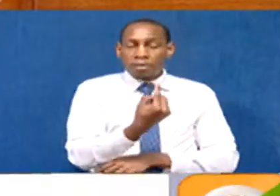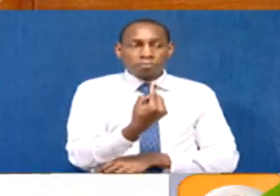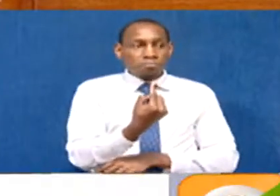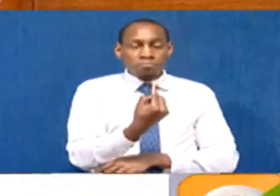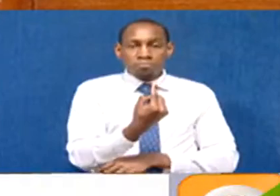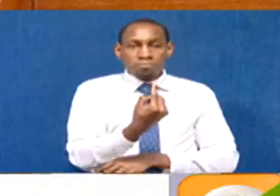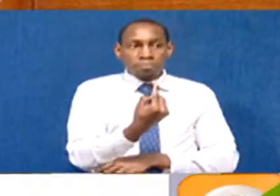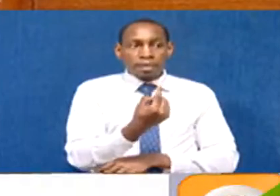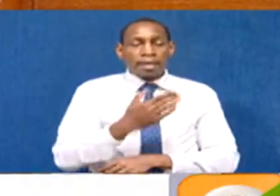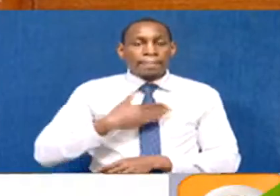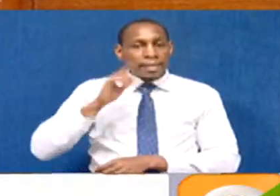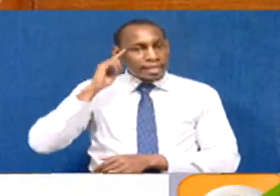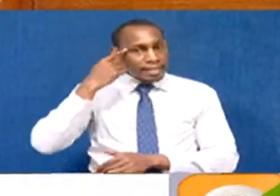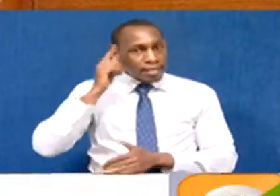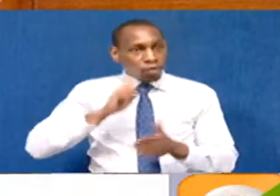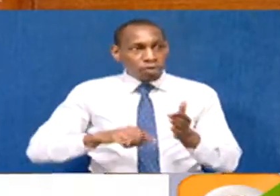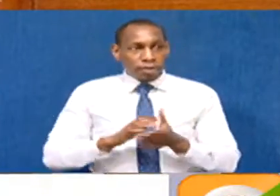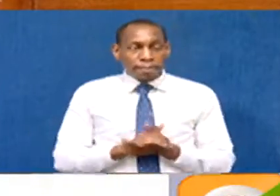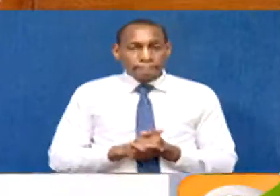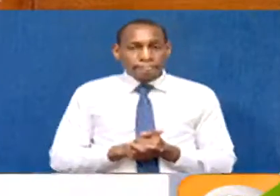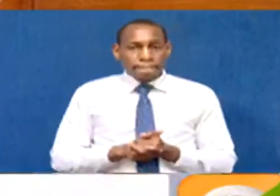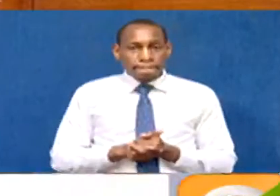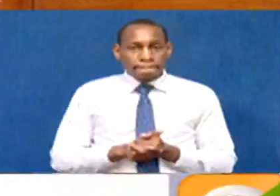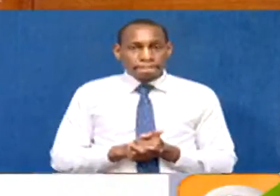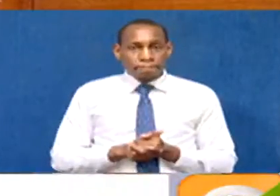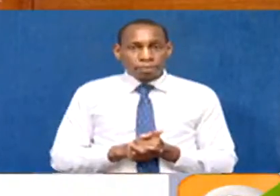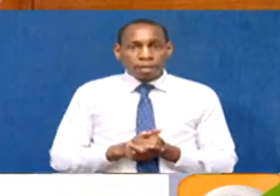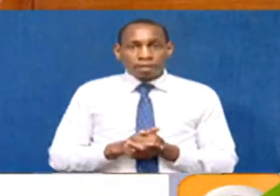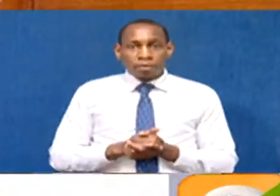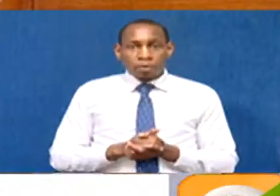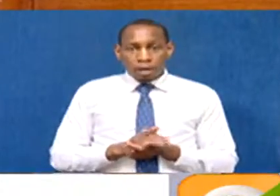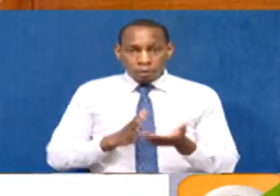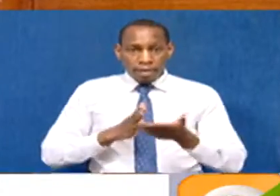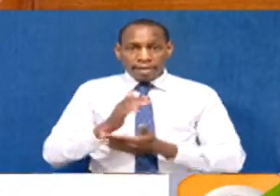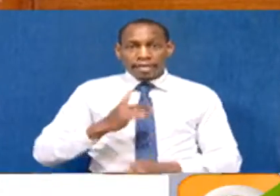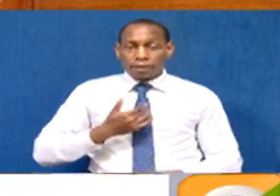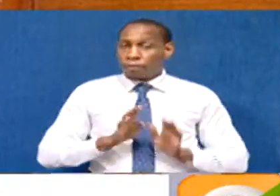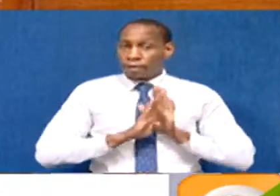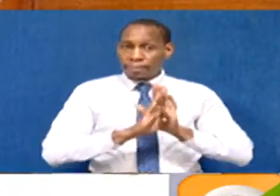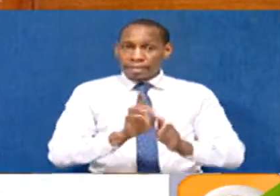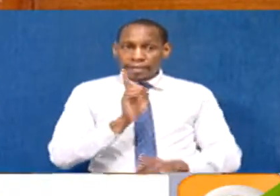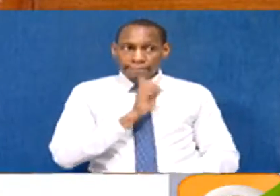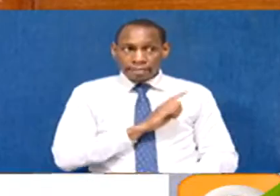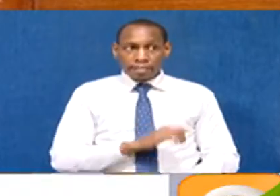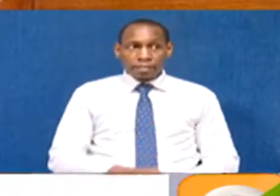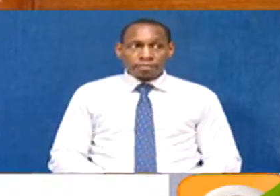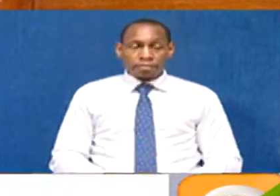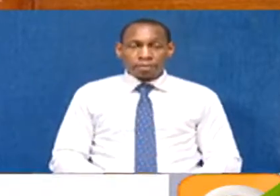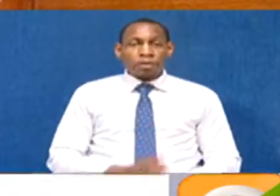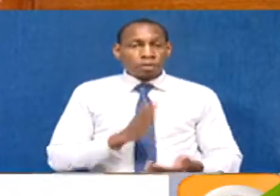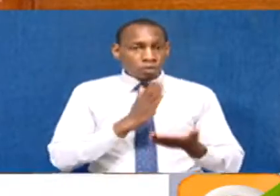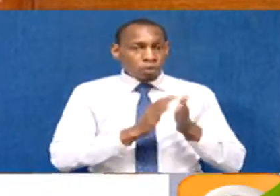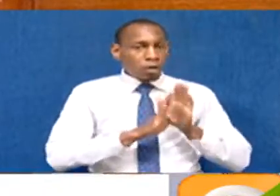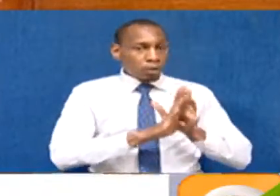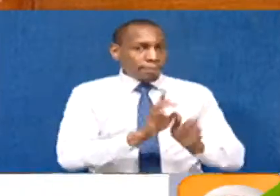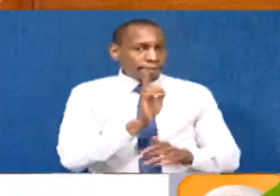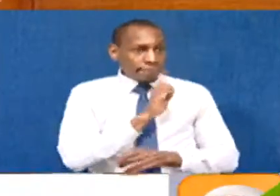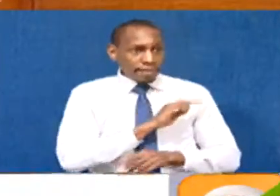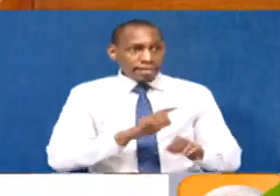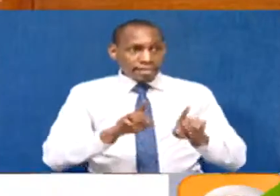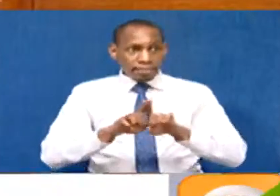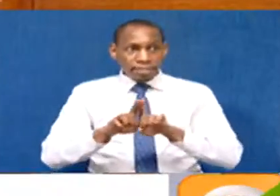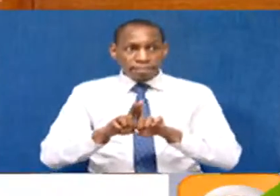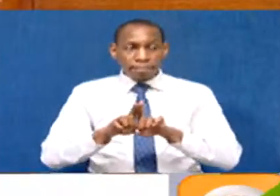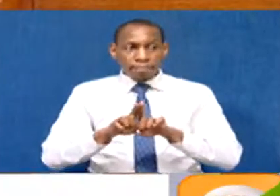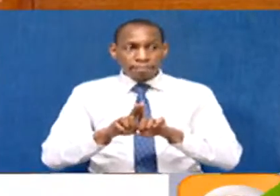them. I think they had the right to feel betrayed. And I think it was obvious they were betrayed. And since then,